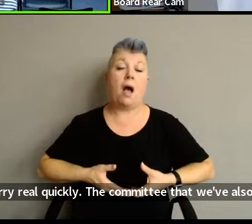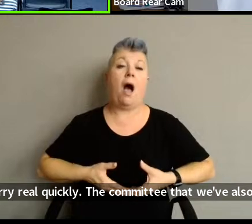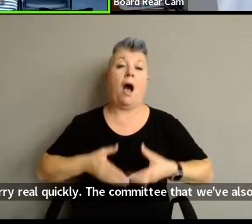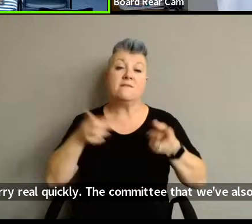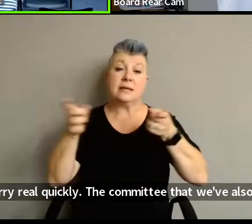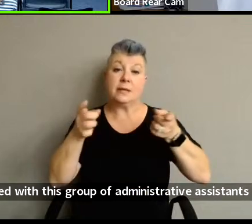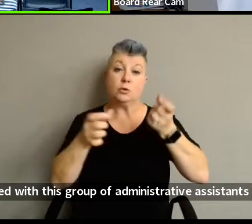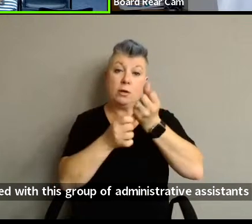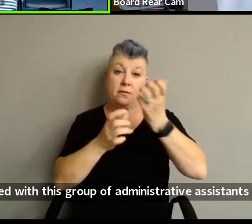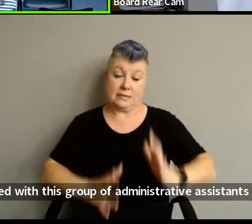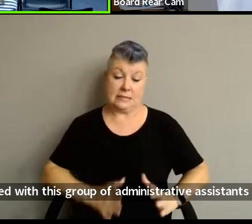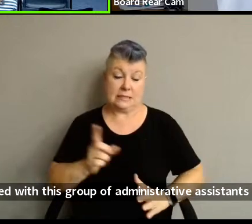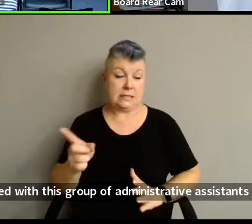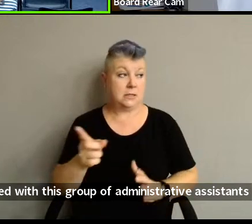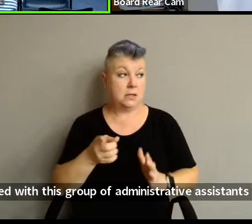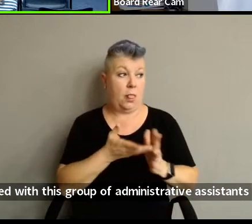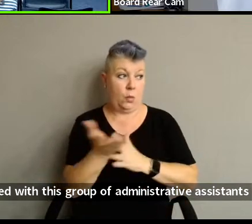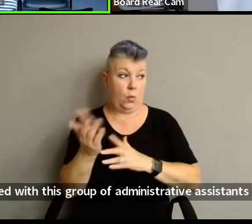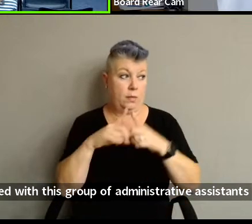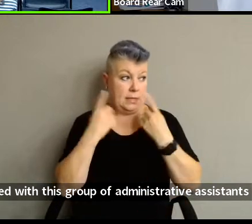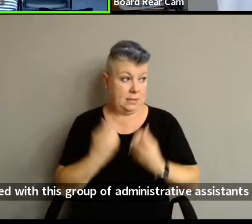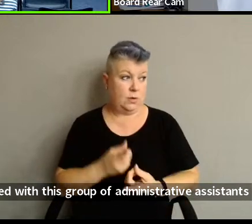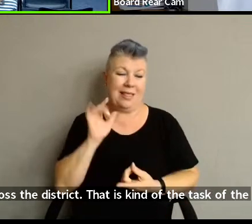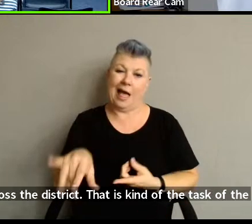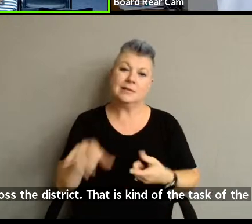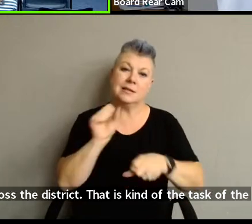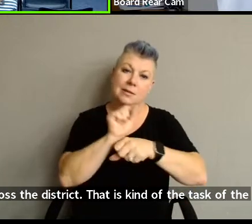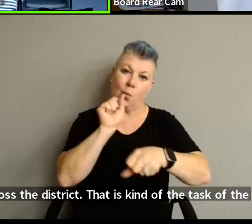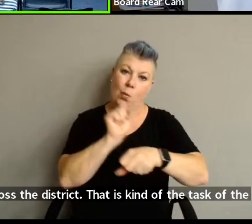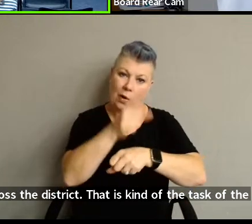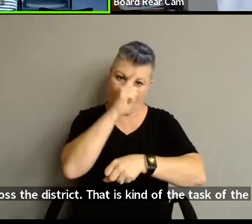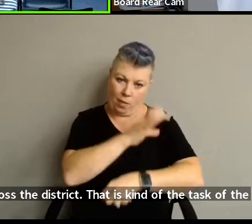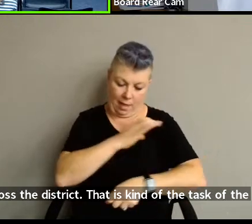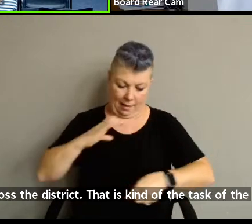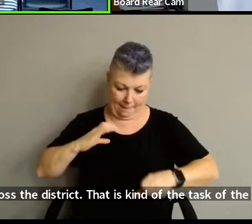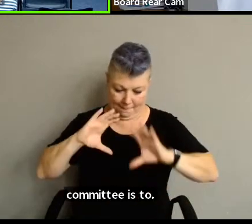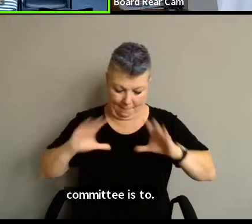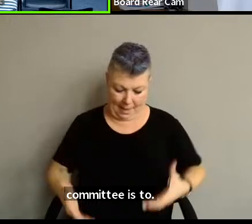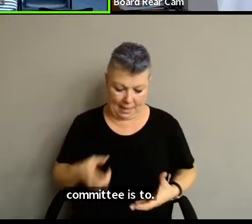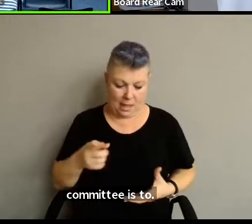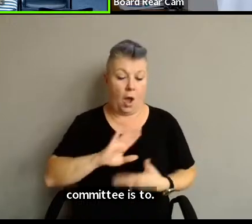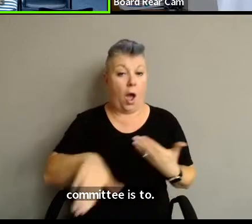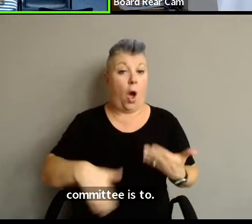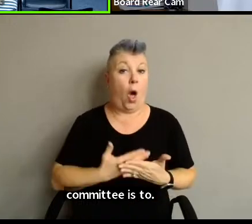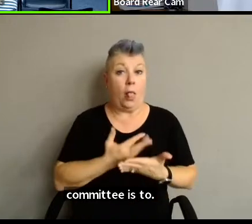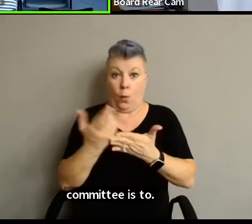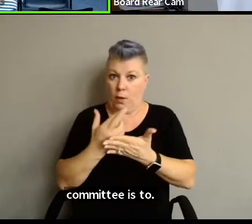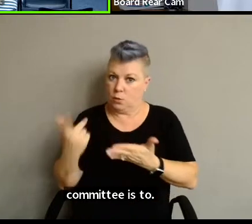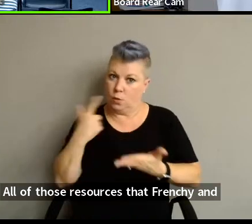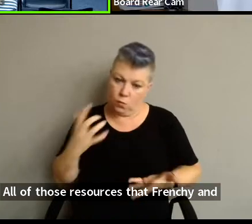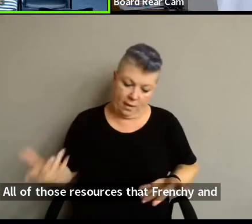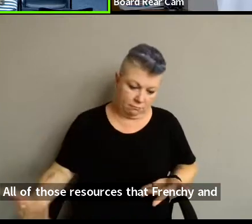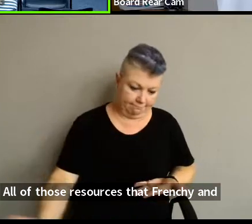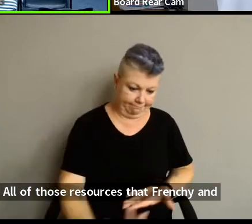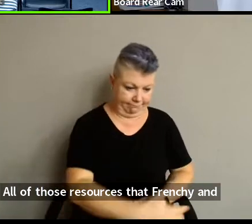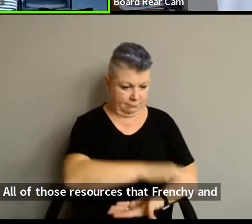that is kind of the task of the committee, is to all of the resources that Frenchie and I have compiled and put